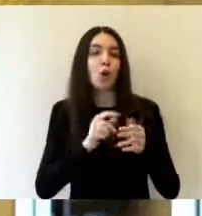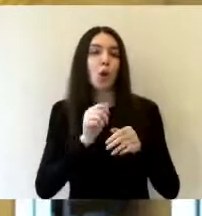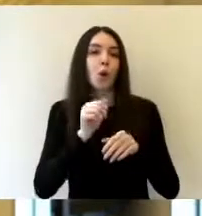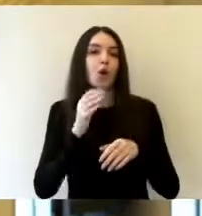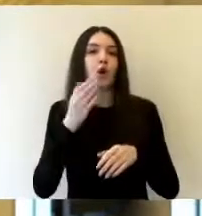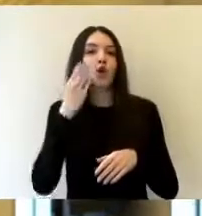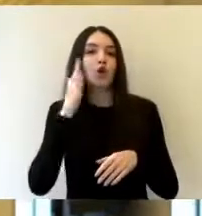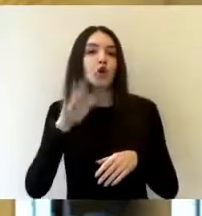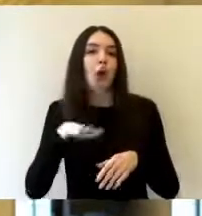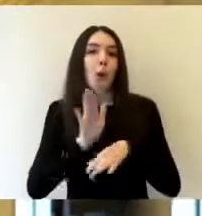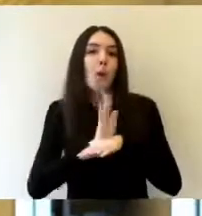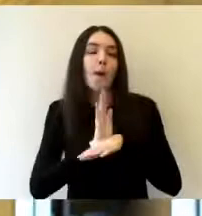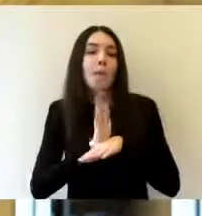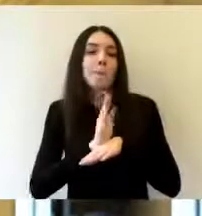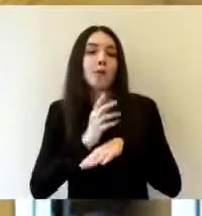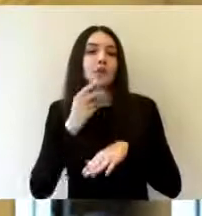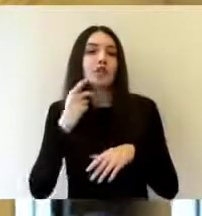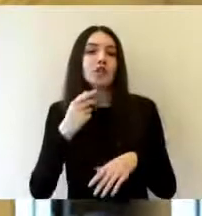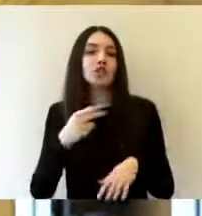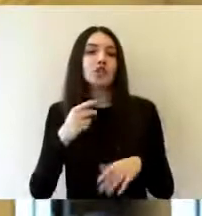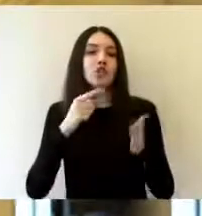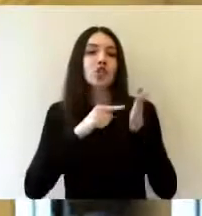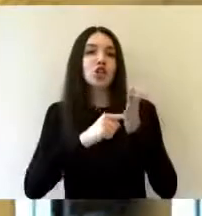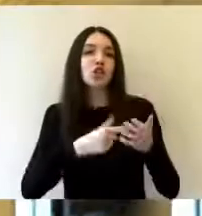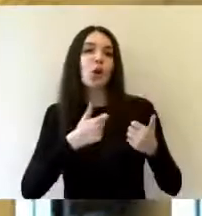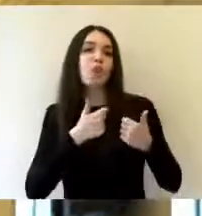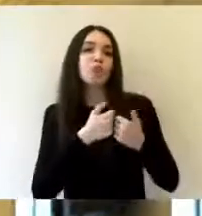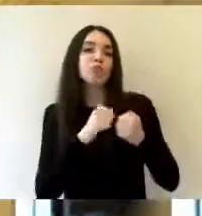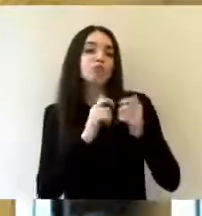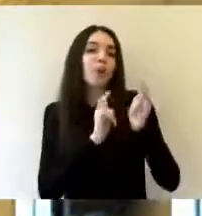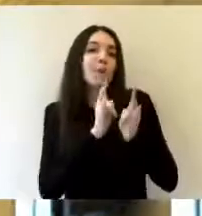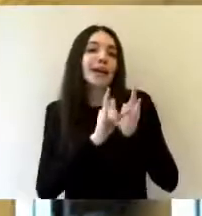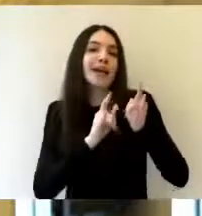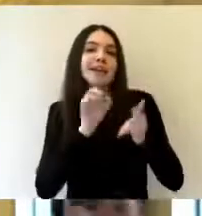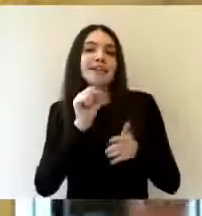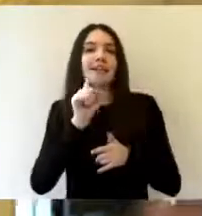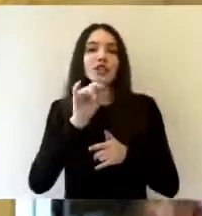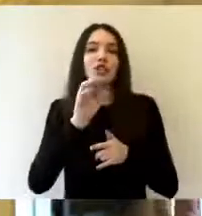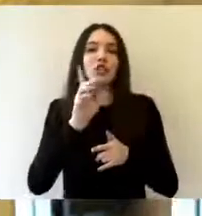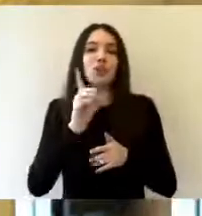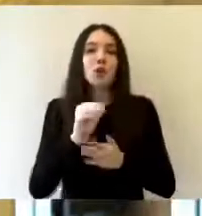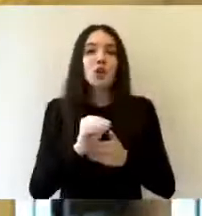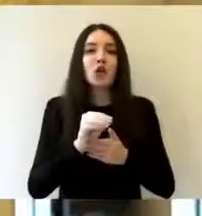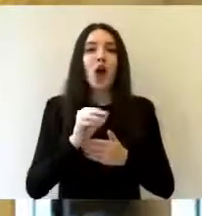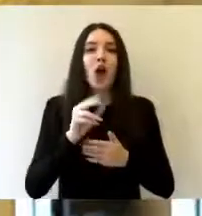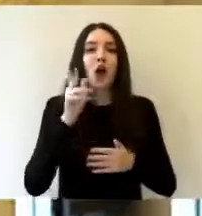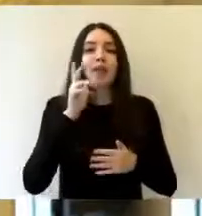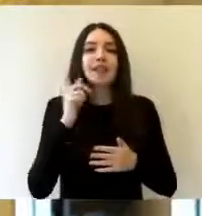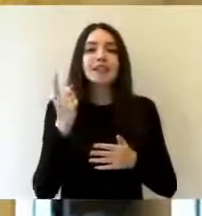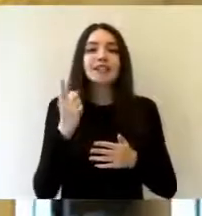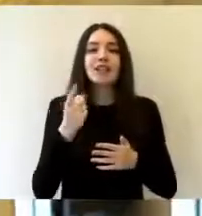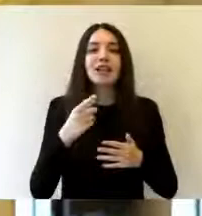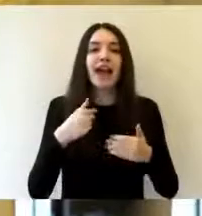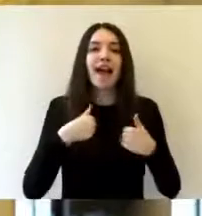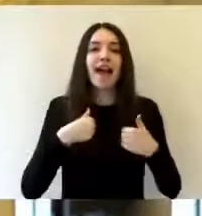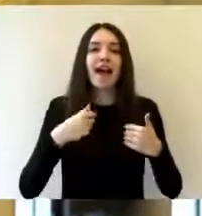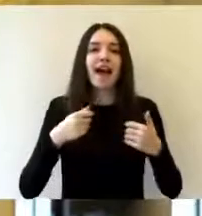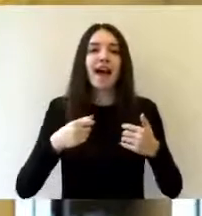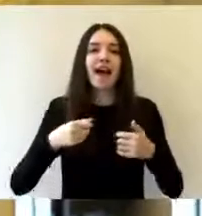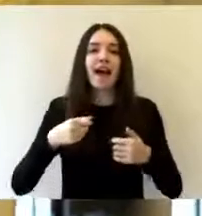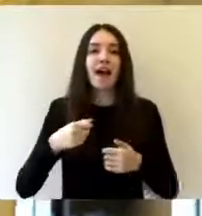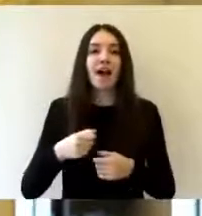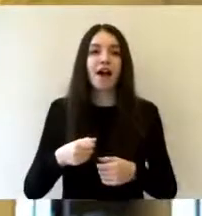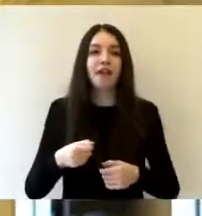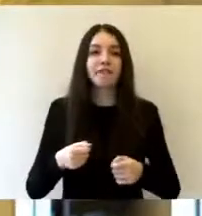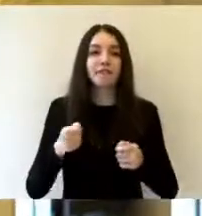in a romantic studio and there's like beams of light and dust like floating through it, and then they have like one gigantic hammer and a